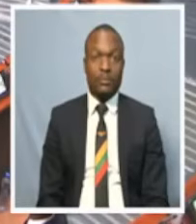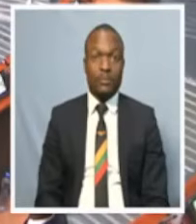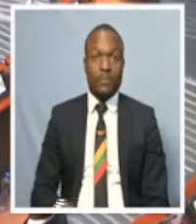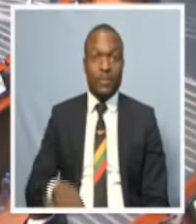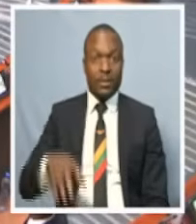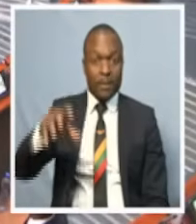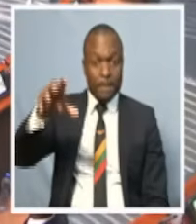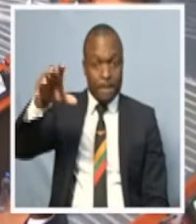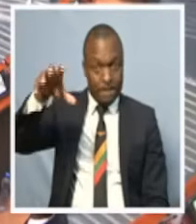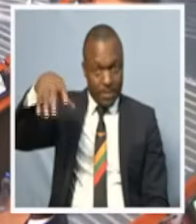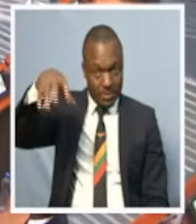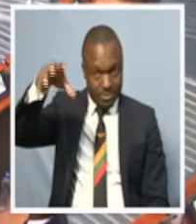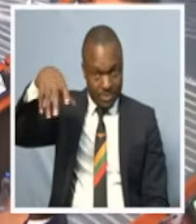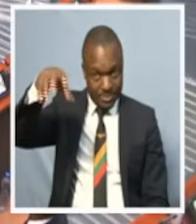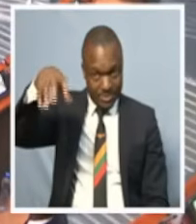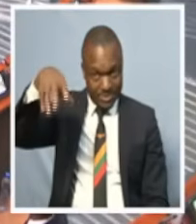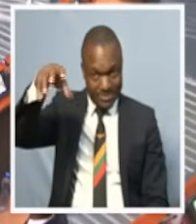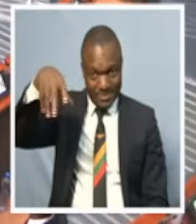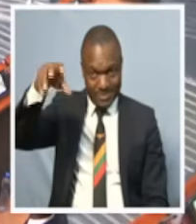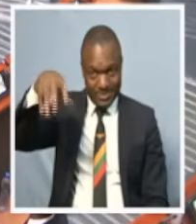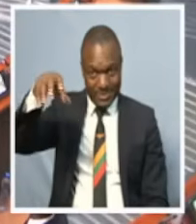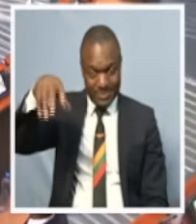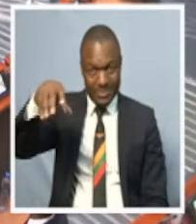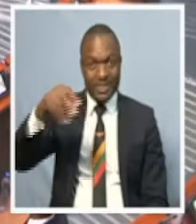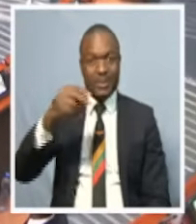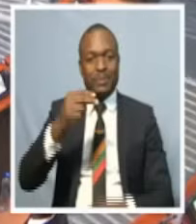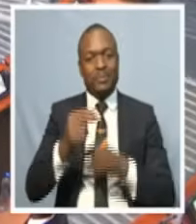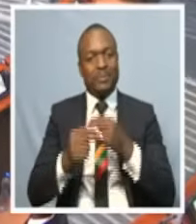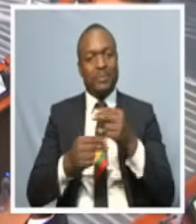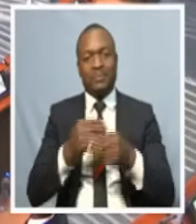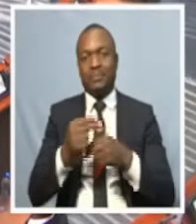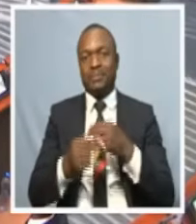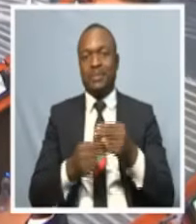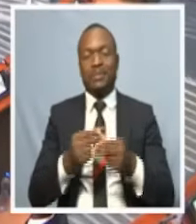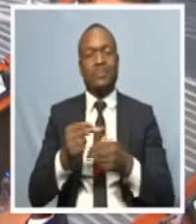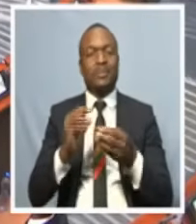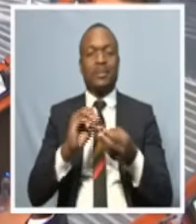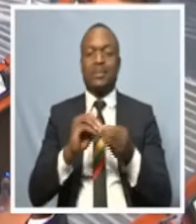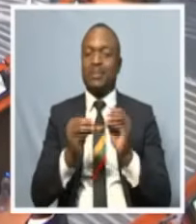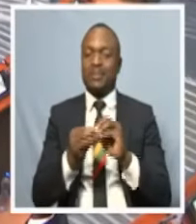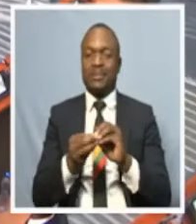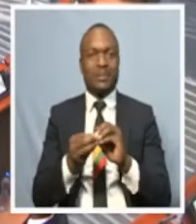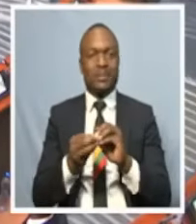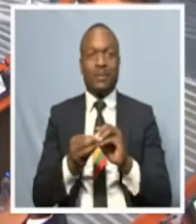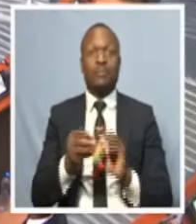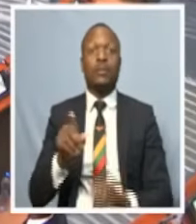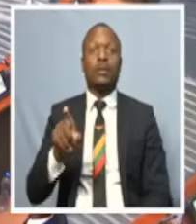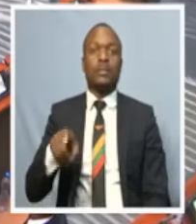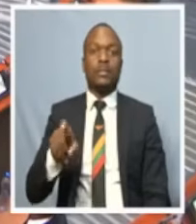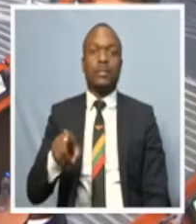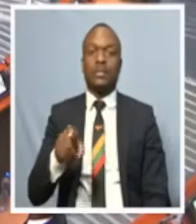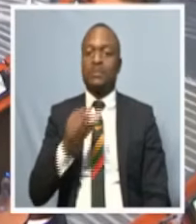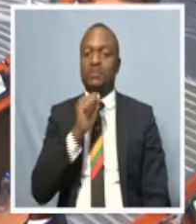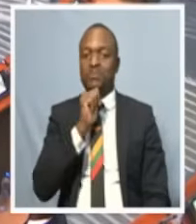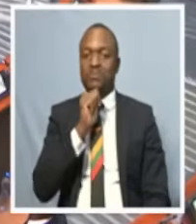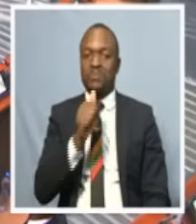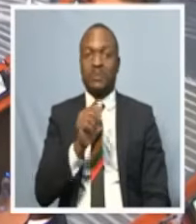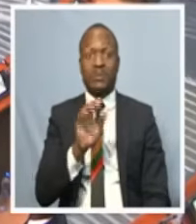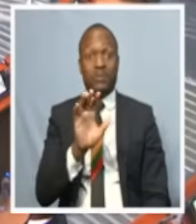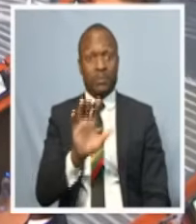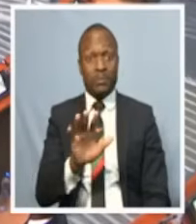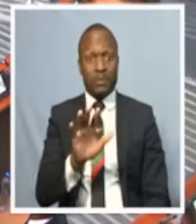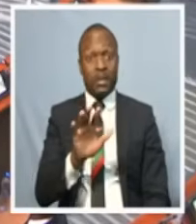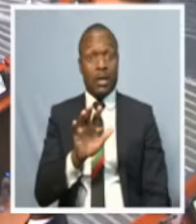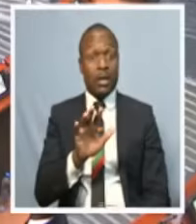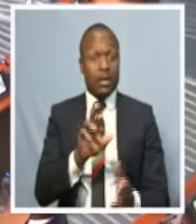The bells are ringing. That signifies that a quorum has not yet been constituted. By the